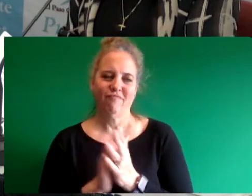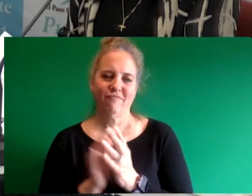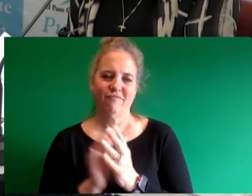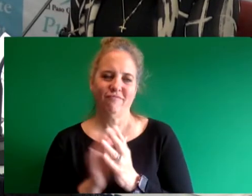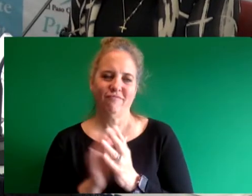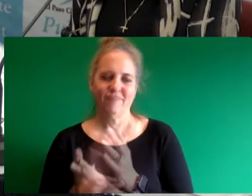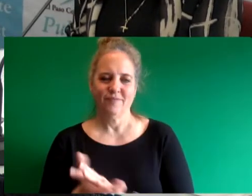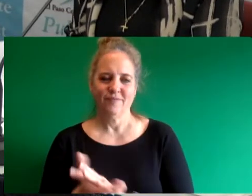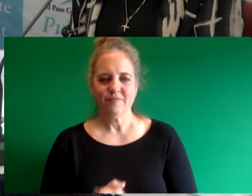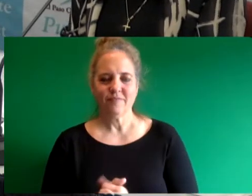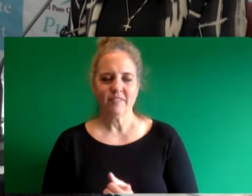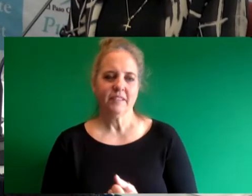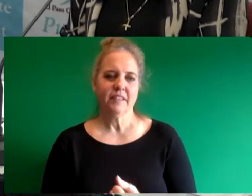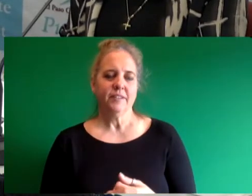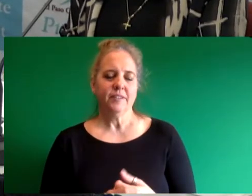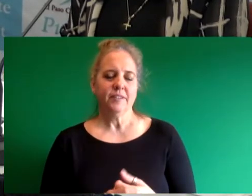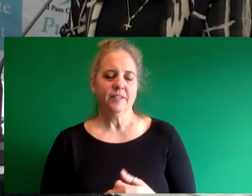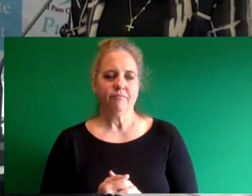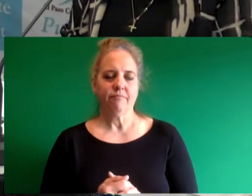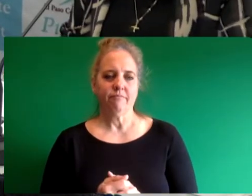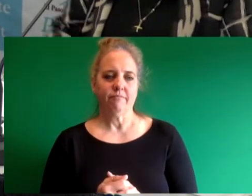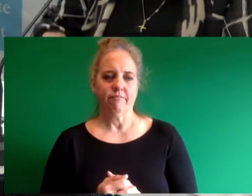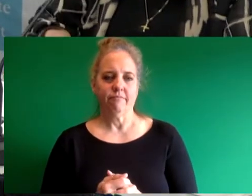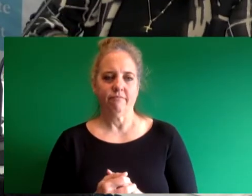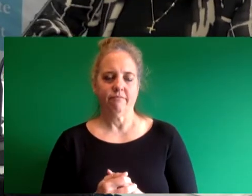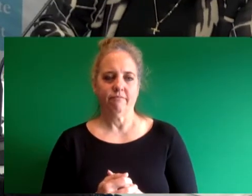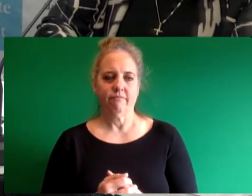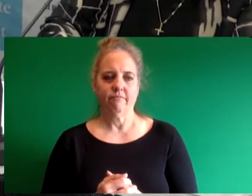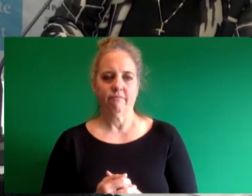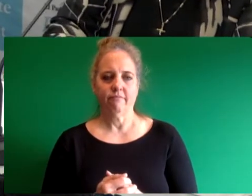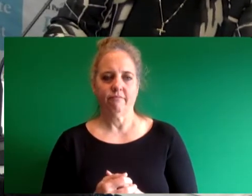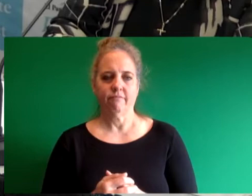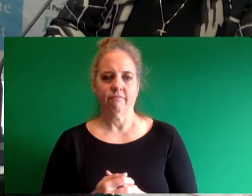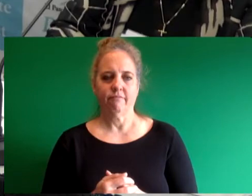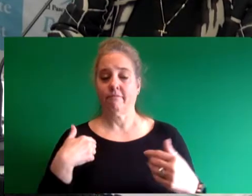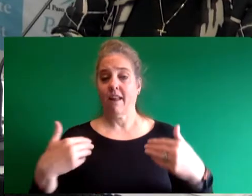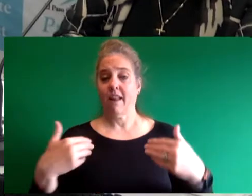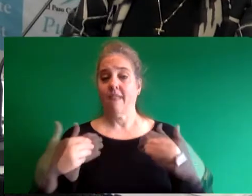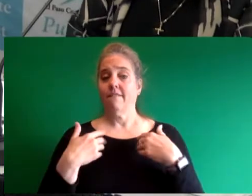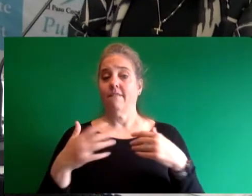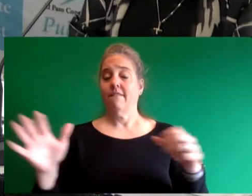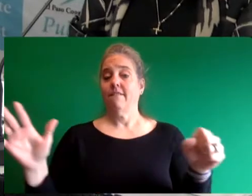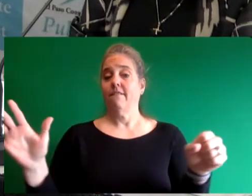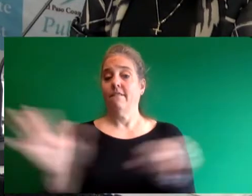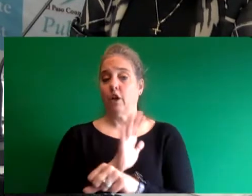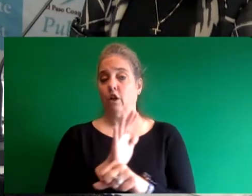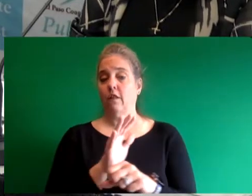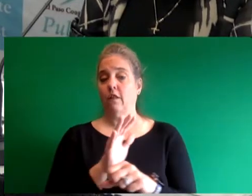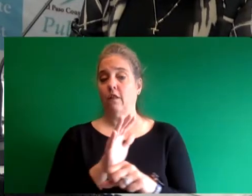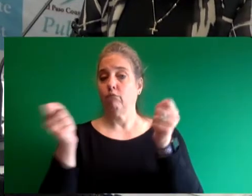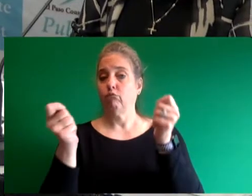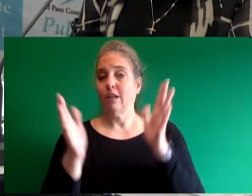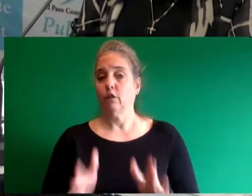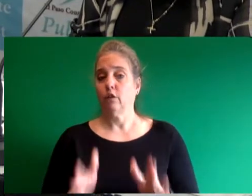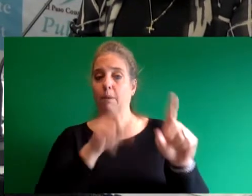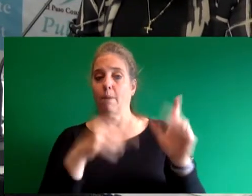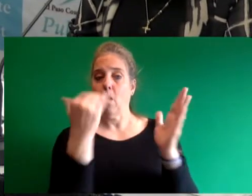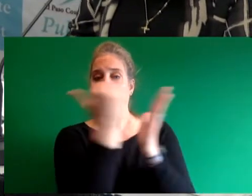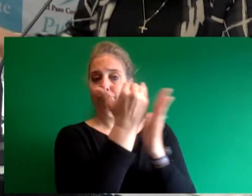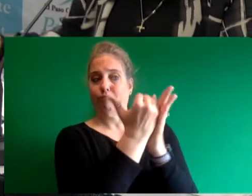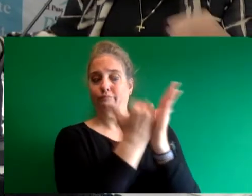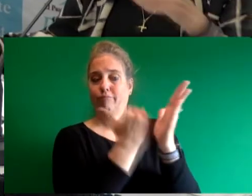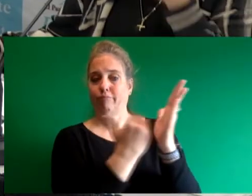very full director's report today. Did you vote for that one, though? I don't think we voted on that proclamation, did we? We